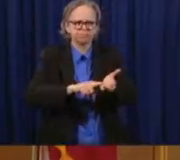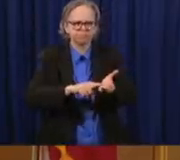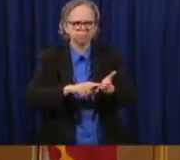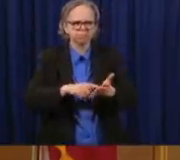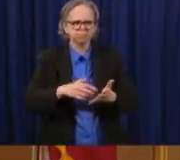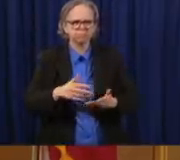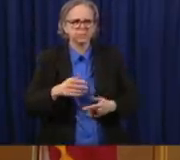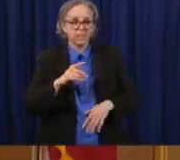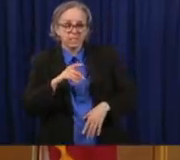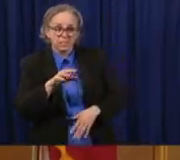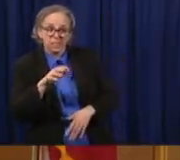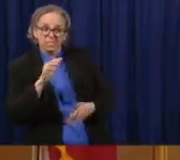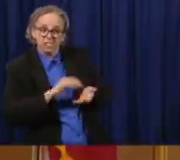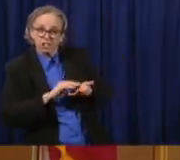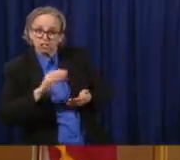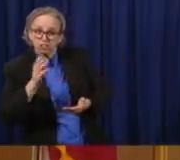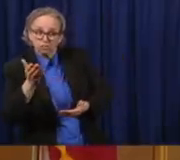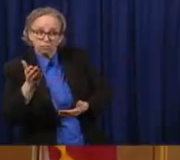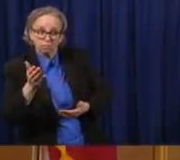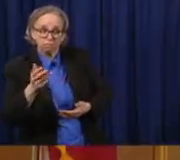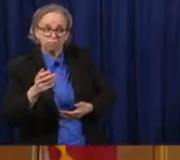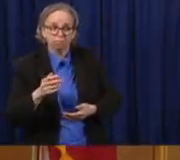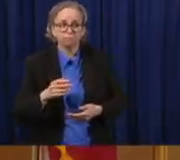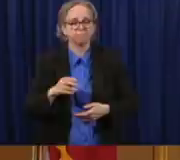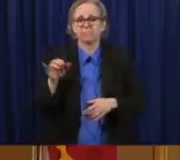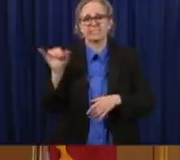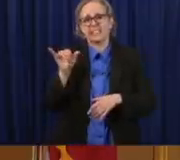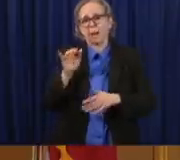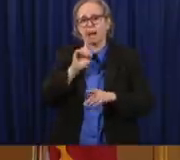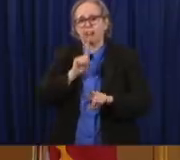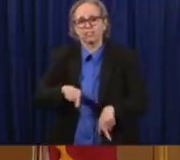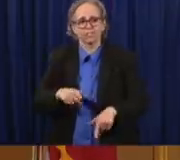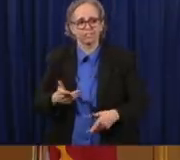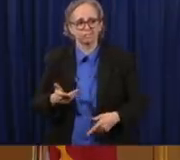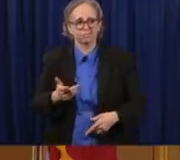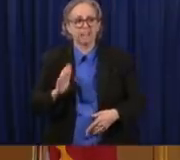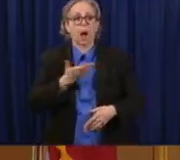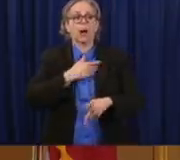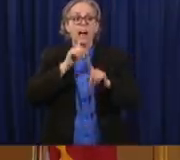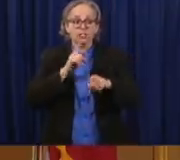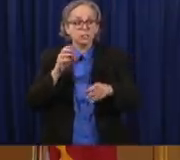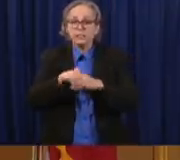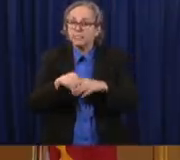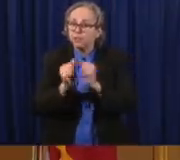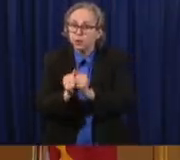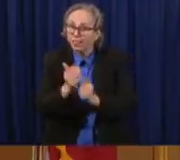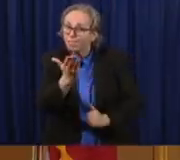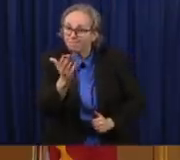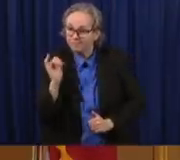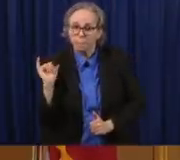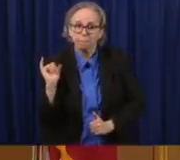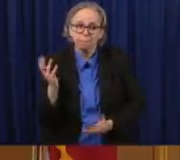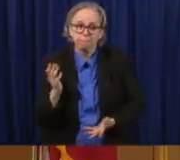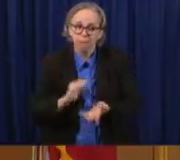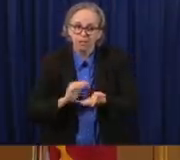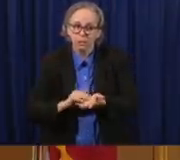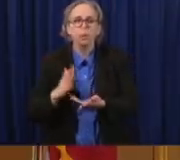It's Dr. Acton's answer too. So, we're in this together, and so we'll consult afterwards,